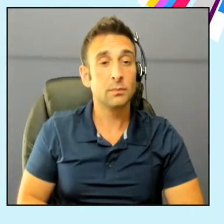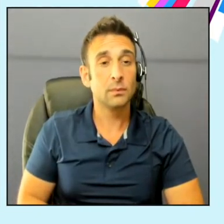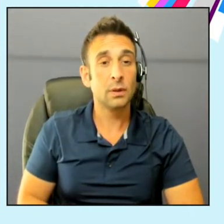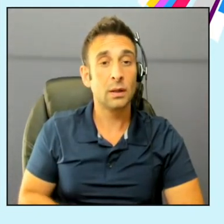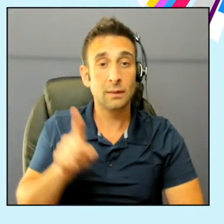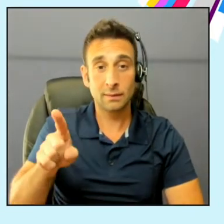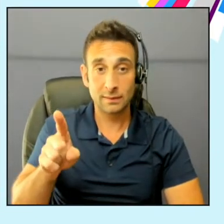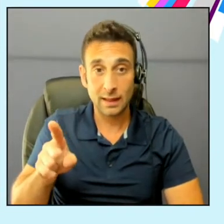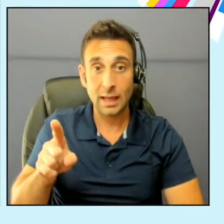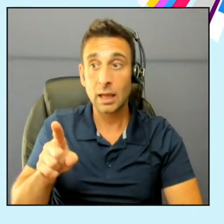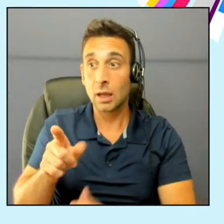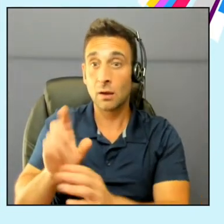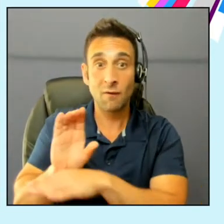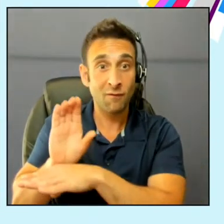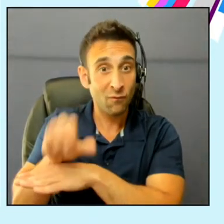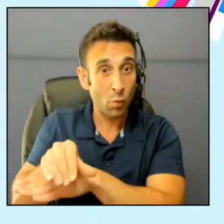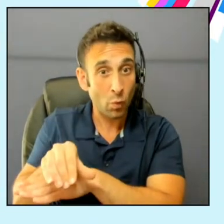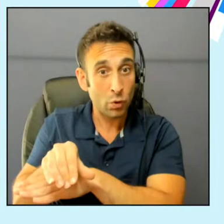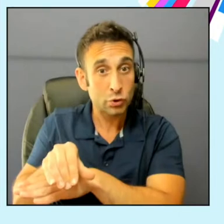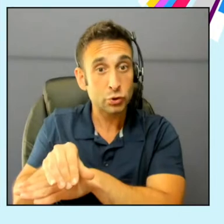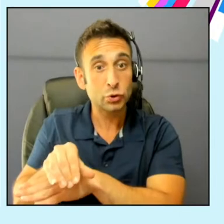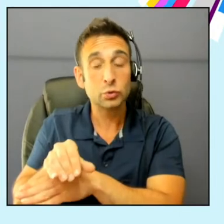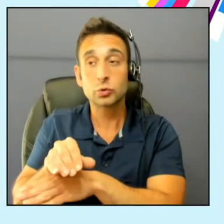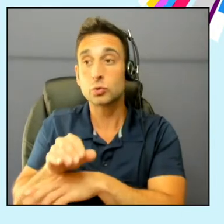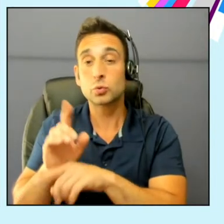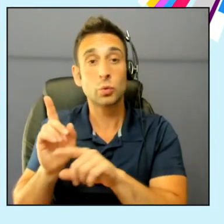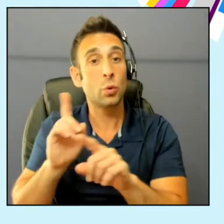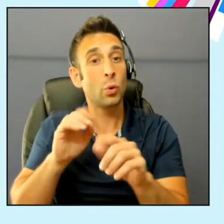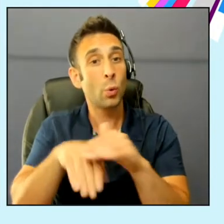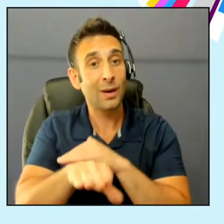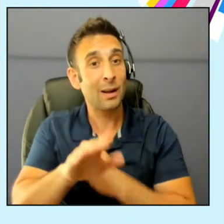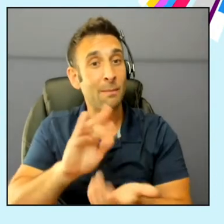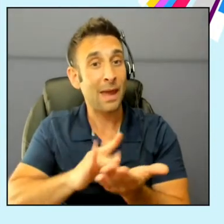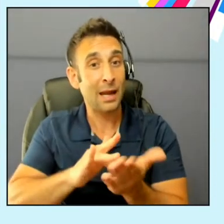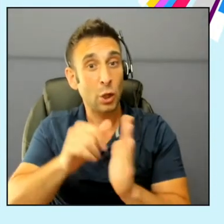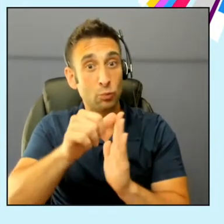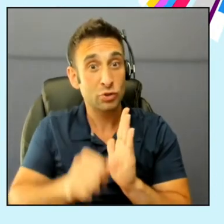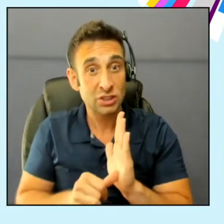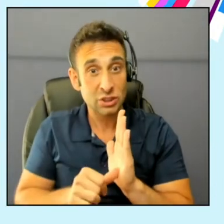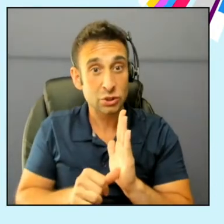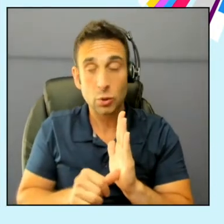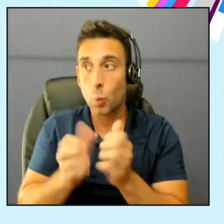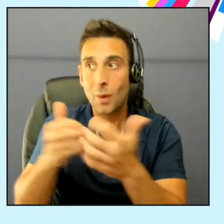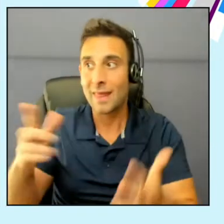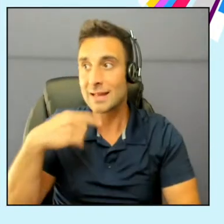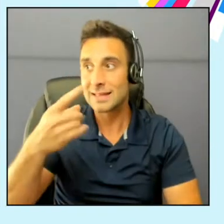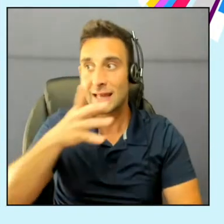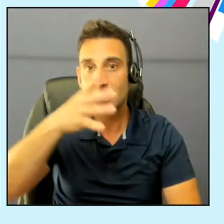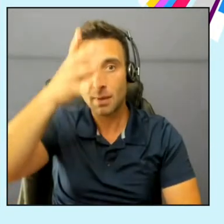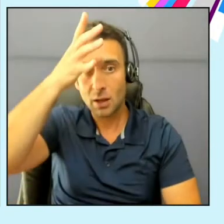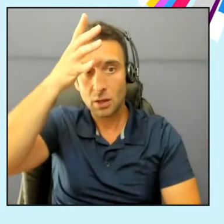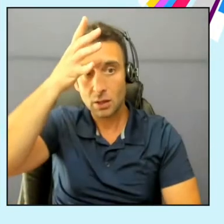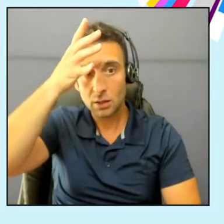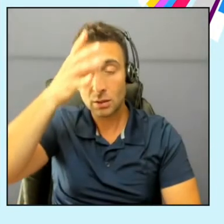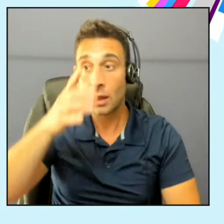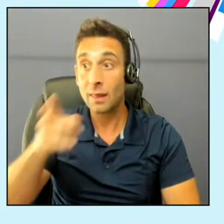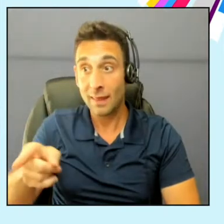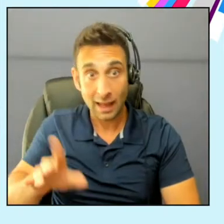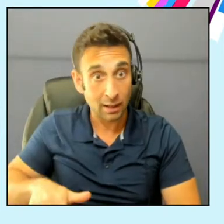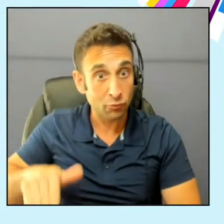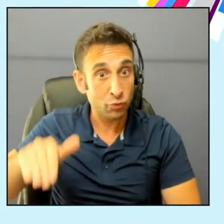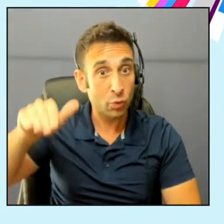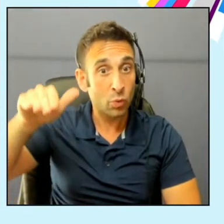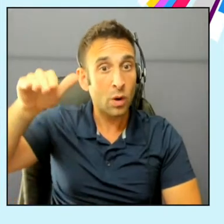procedure without even telling their parents. And by the time this person became an adult, they were able